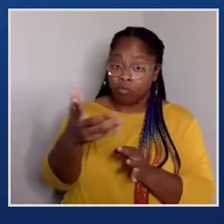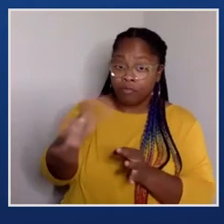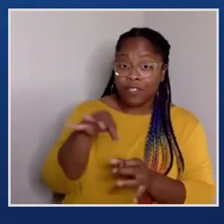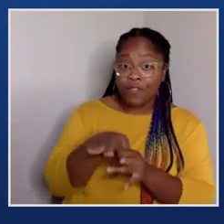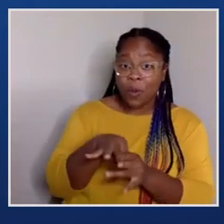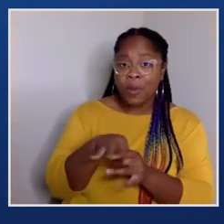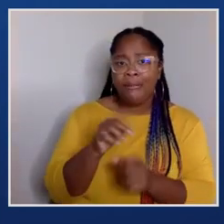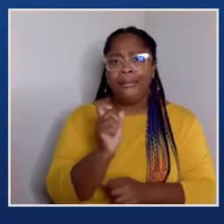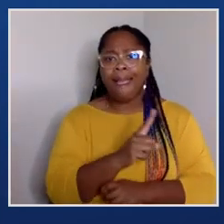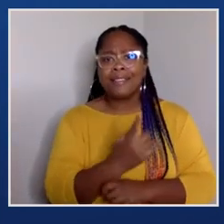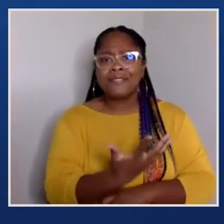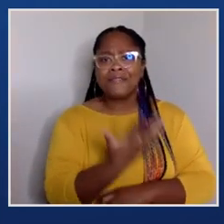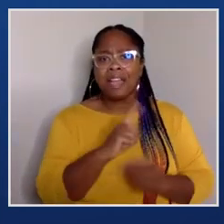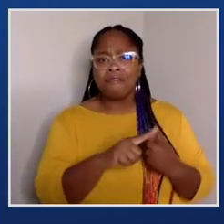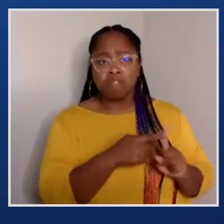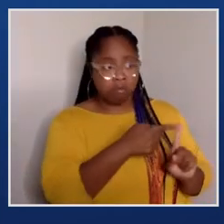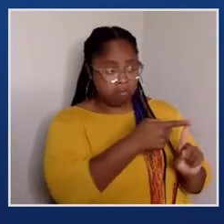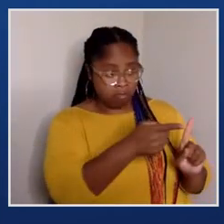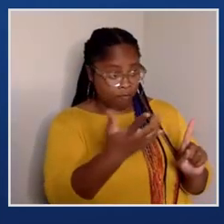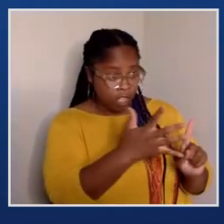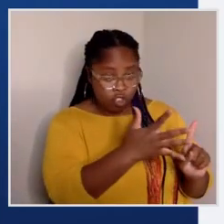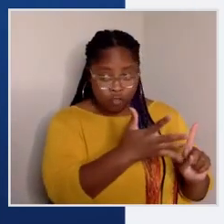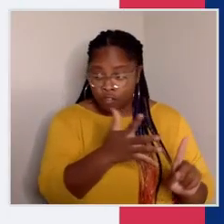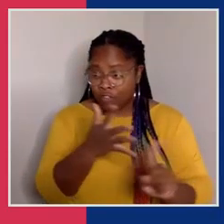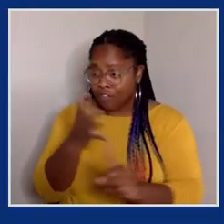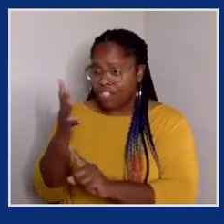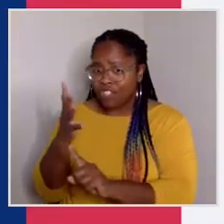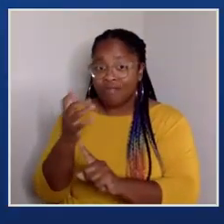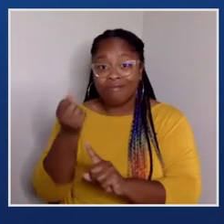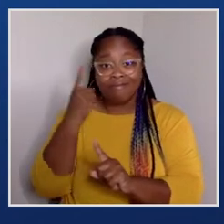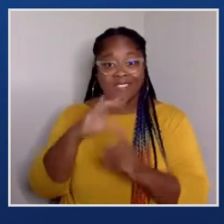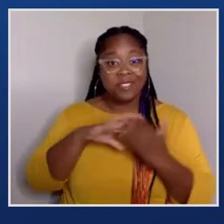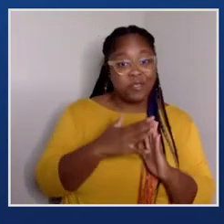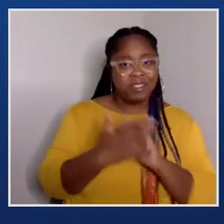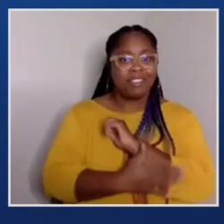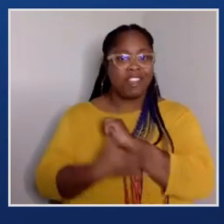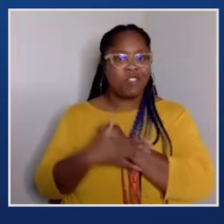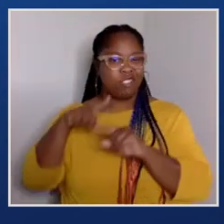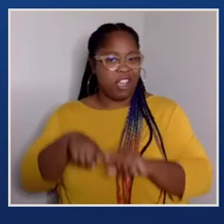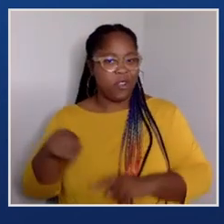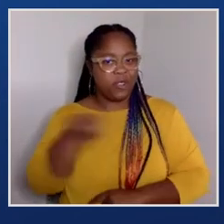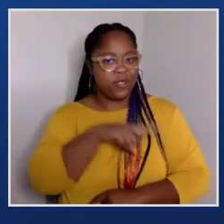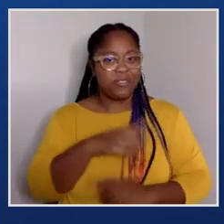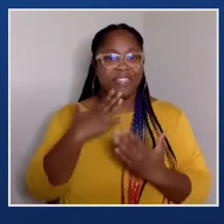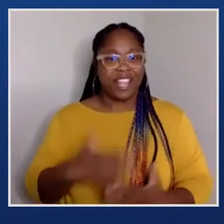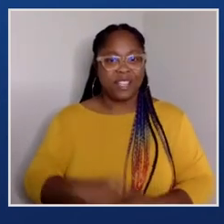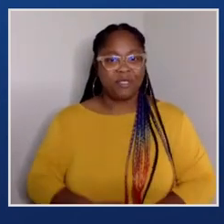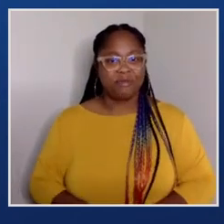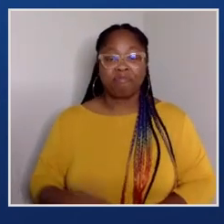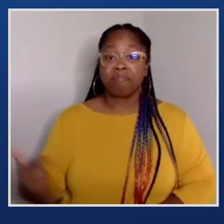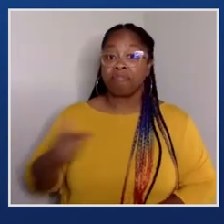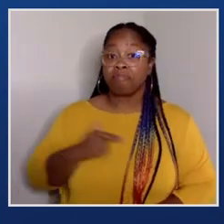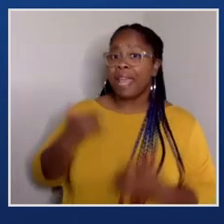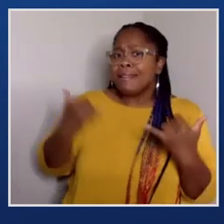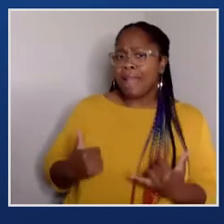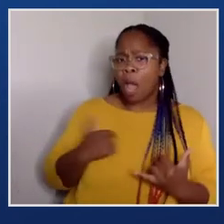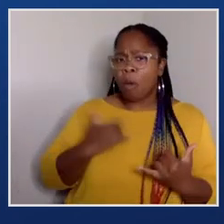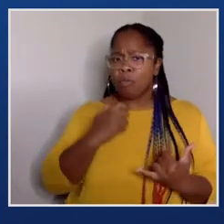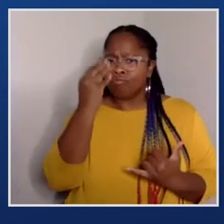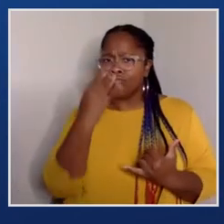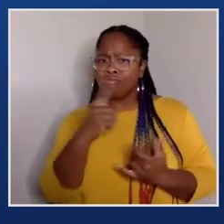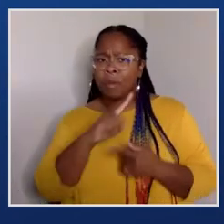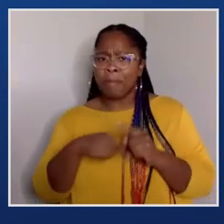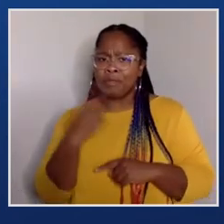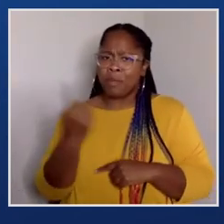too. Your community and your country is counting on you. Thank you. Now I want to tell y'all about somebody who was intricate in